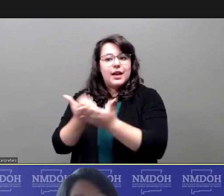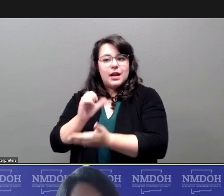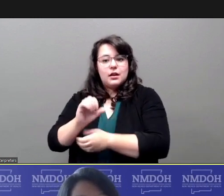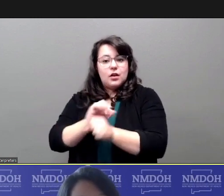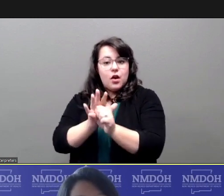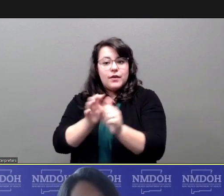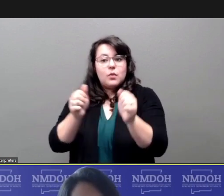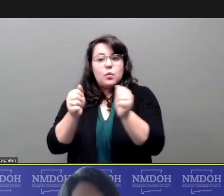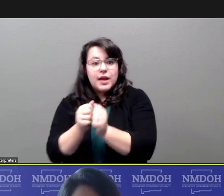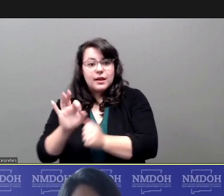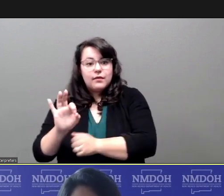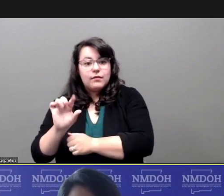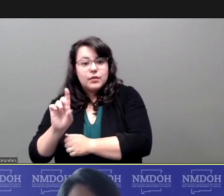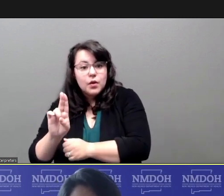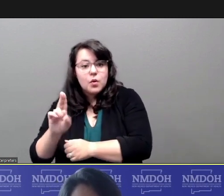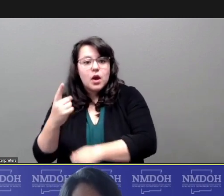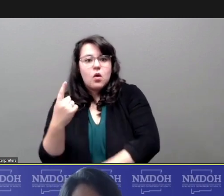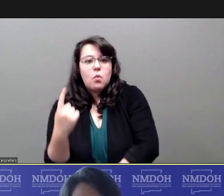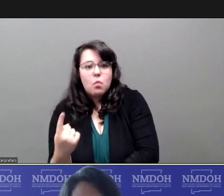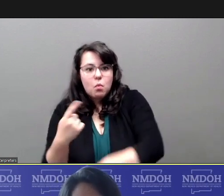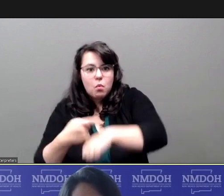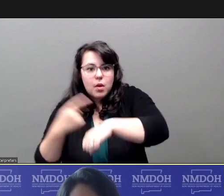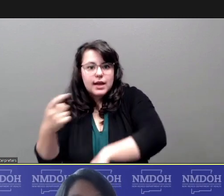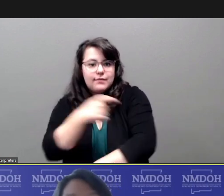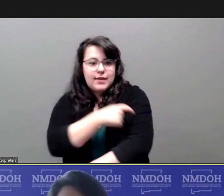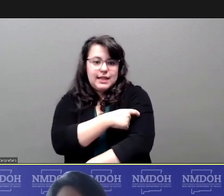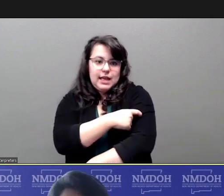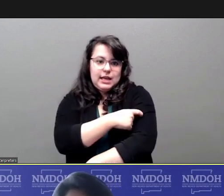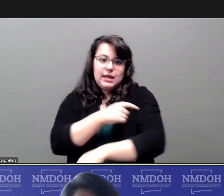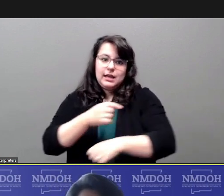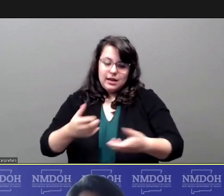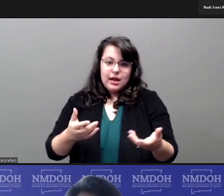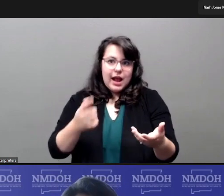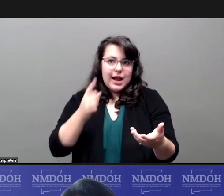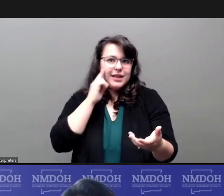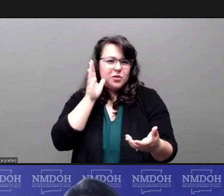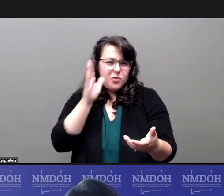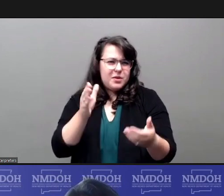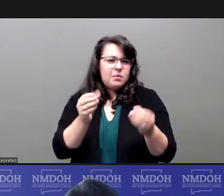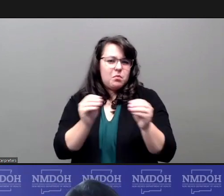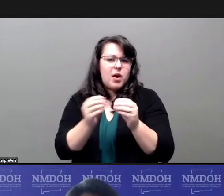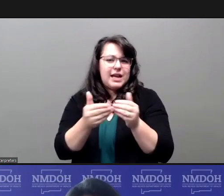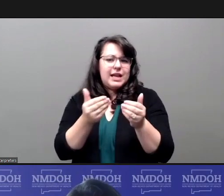together in one vaccine, and that would make things a lot easier. Can I?